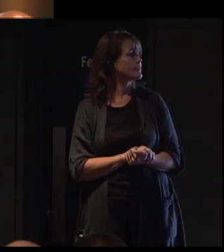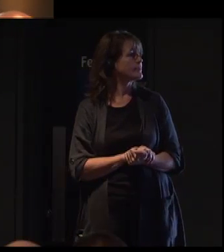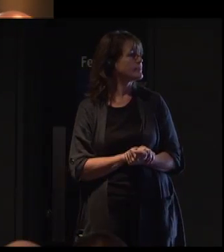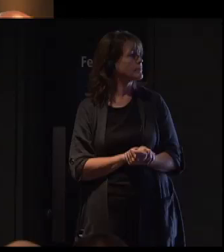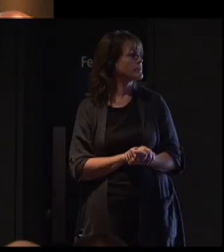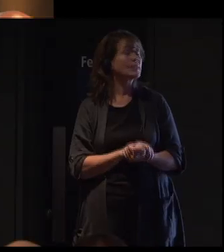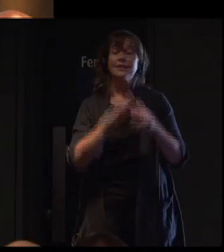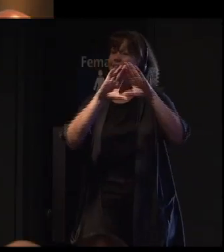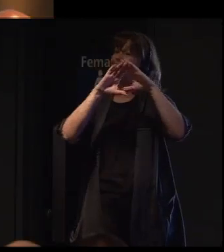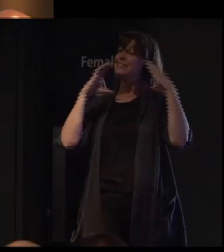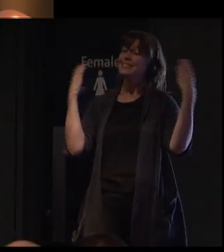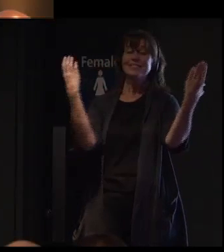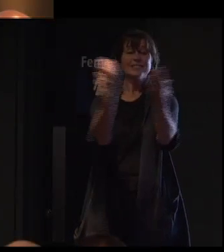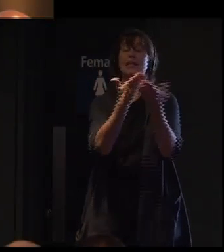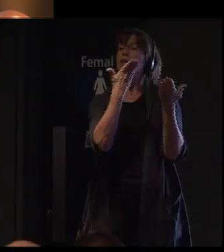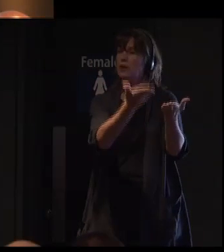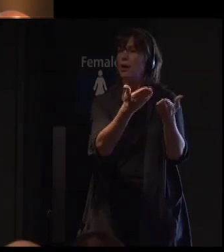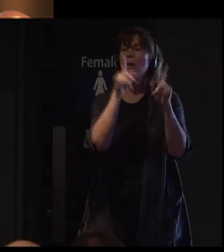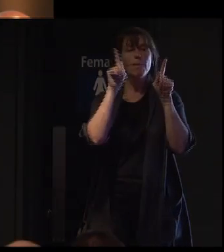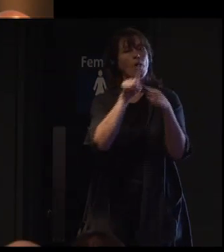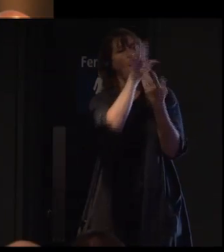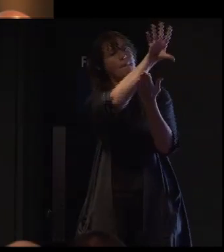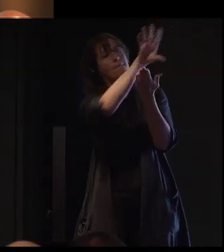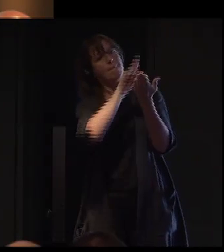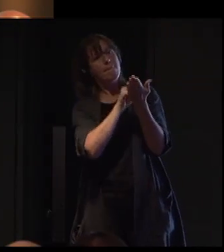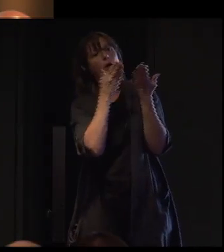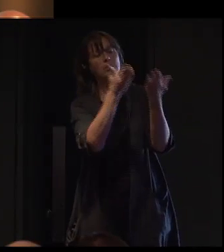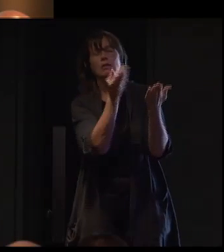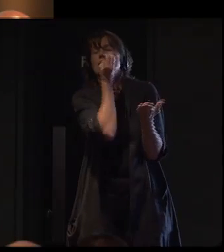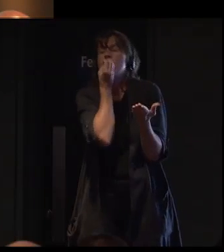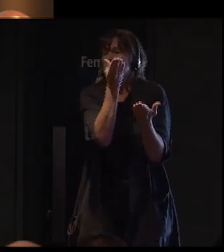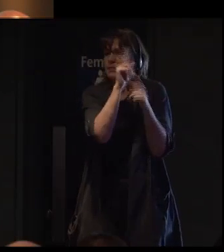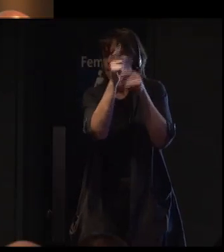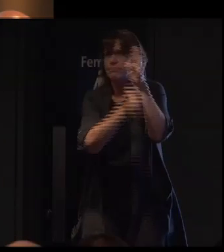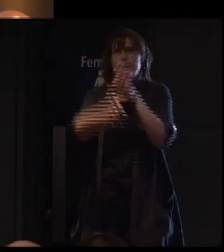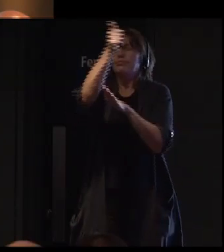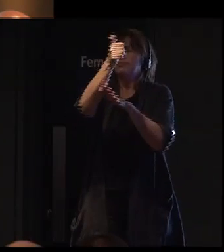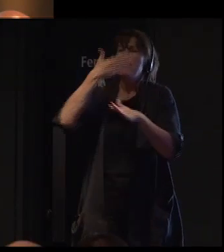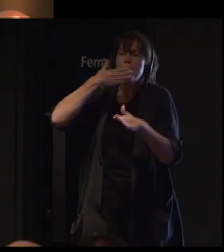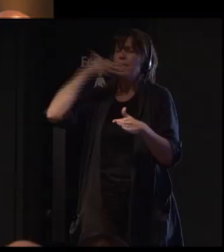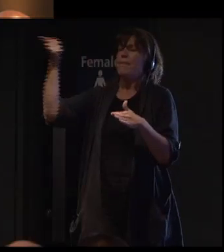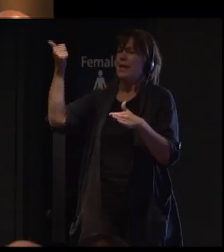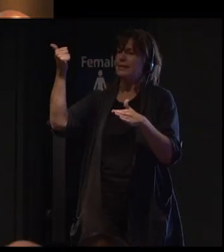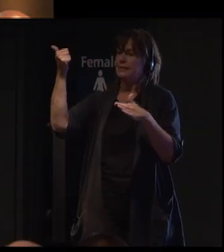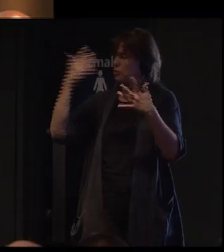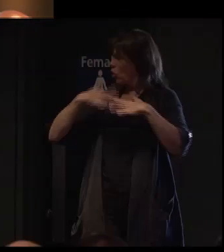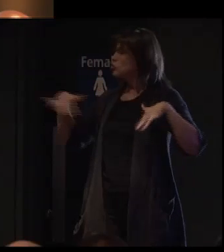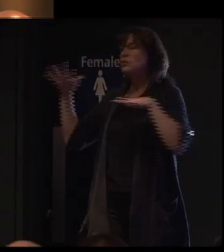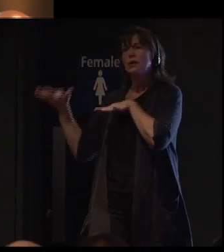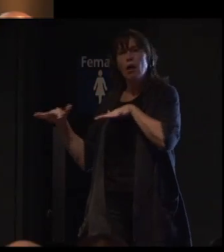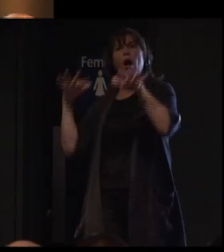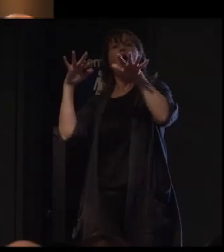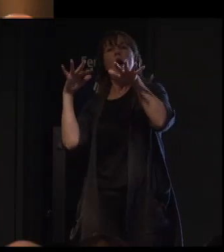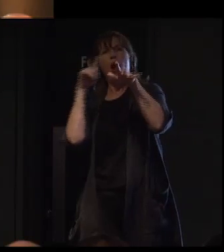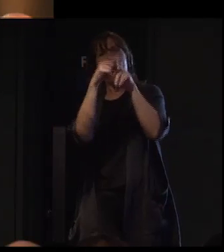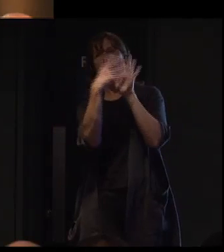Stadia should actually, in my opinion, be the role model for the creation of state-of-the-art facilities for disabled groups in society. Football is an